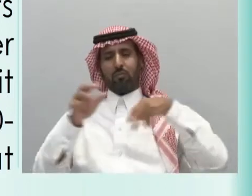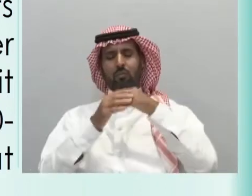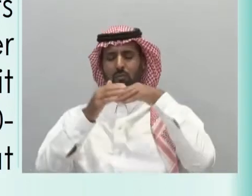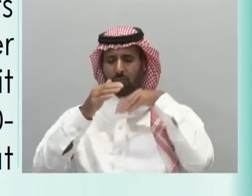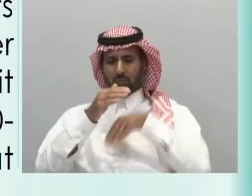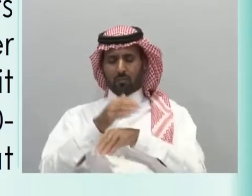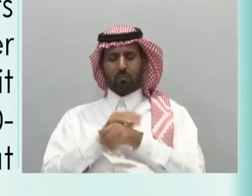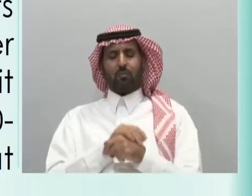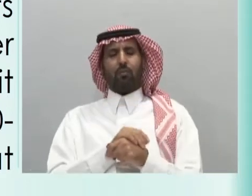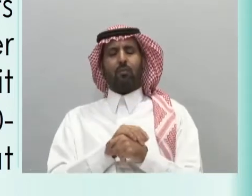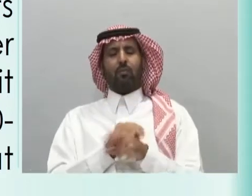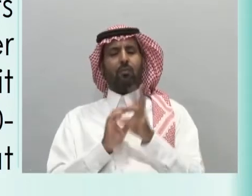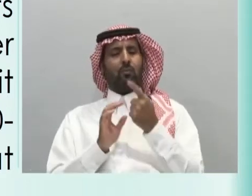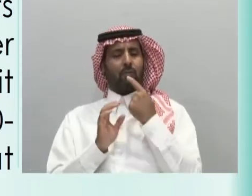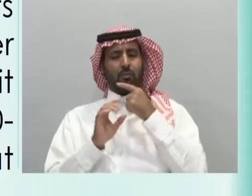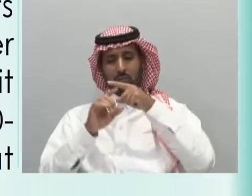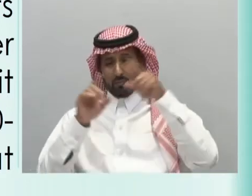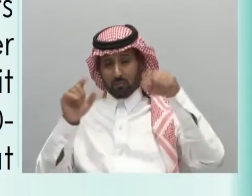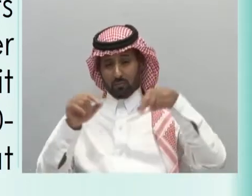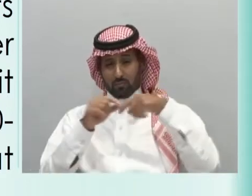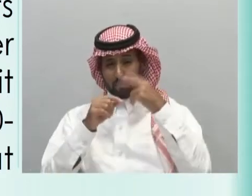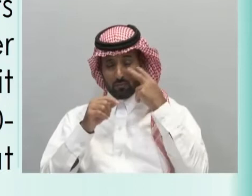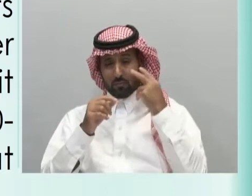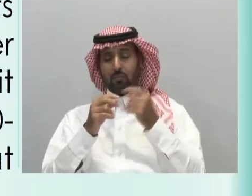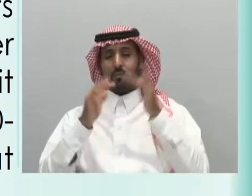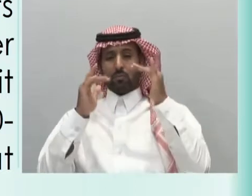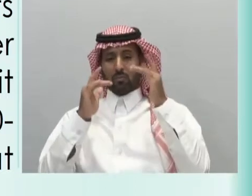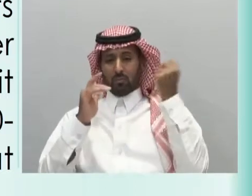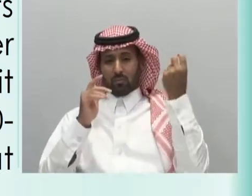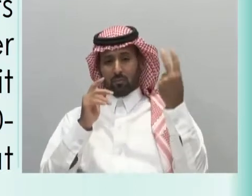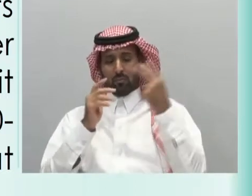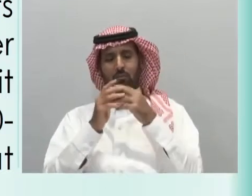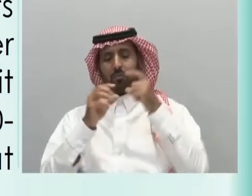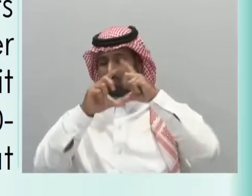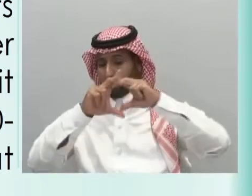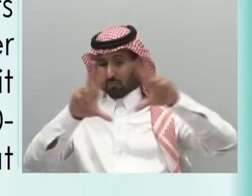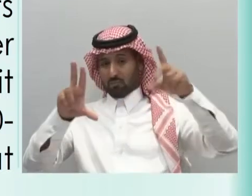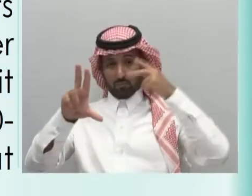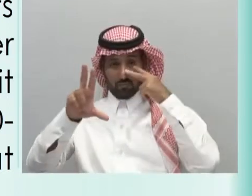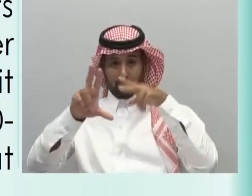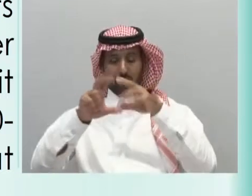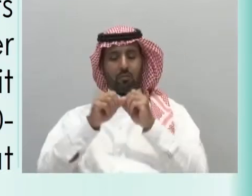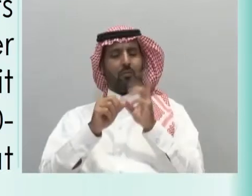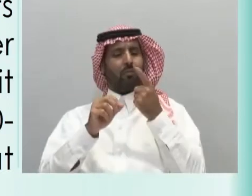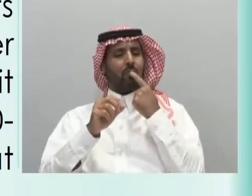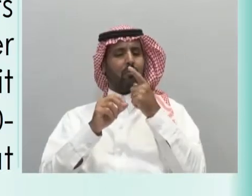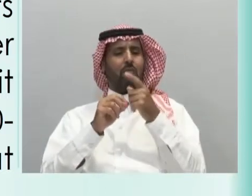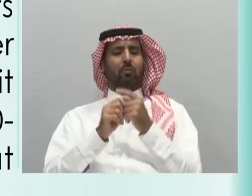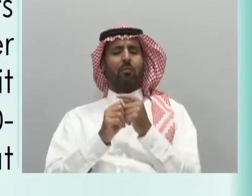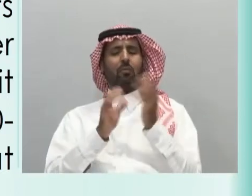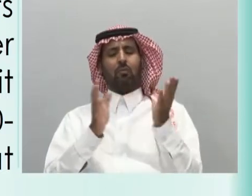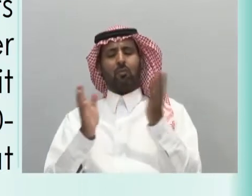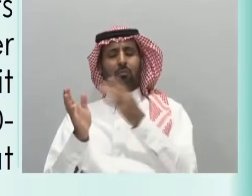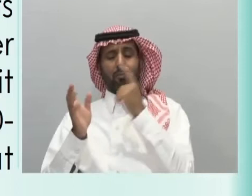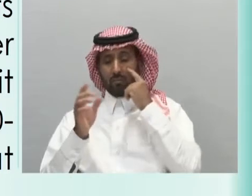the surface. The unit includes two bedrooms, a television, and a 50-inch 107-centimeter